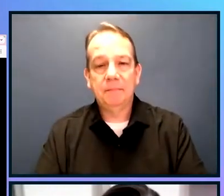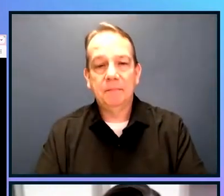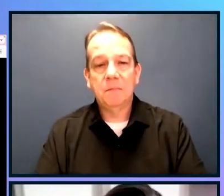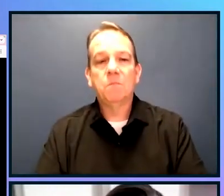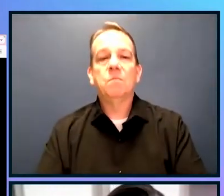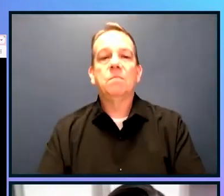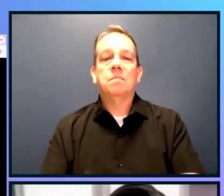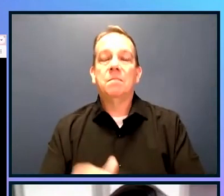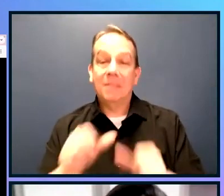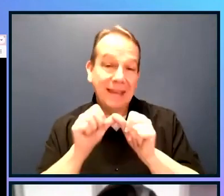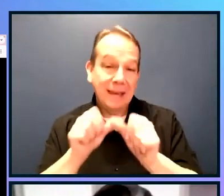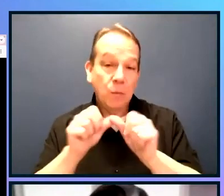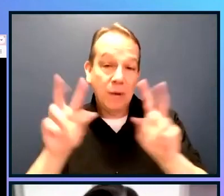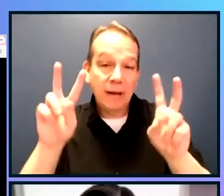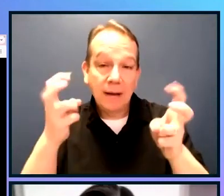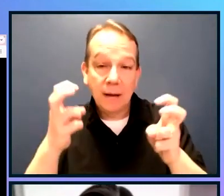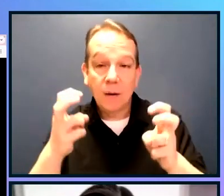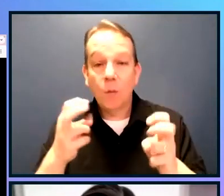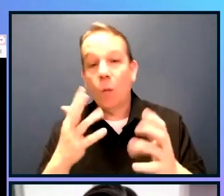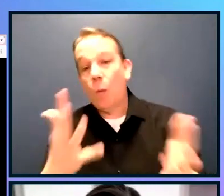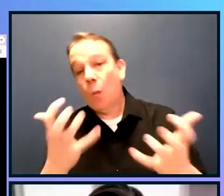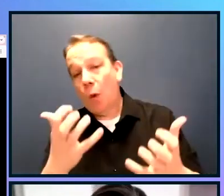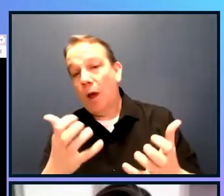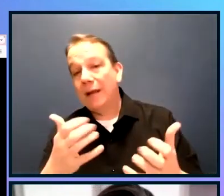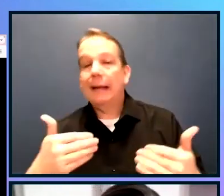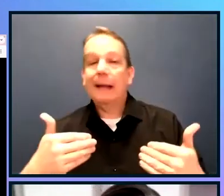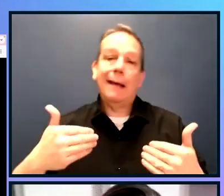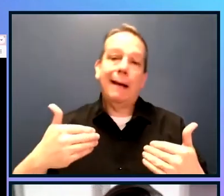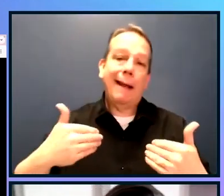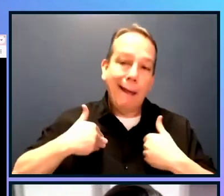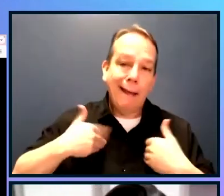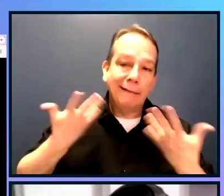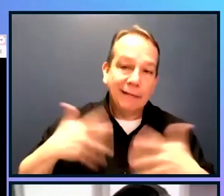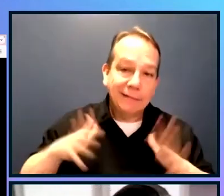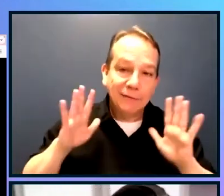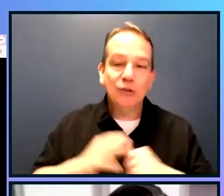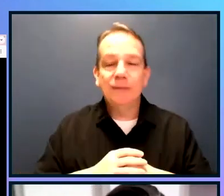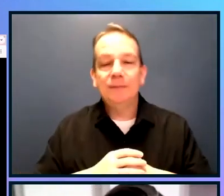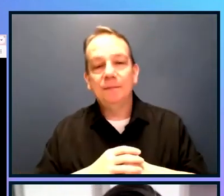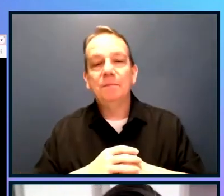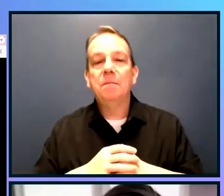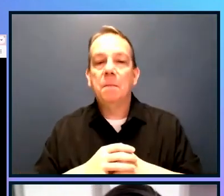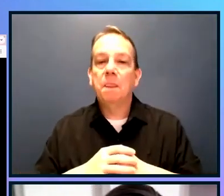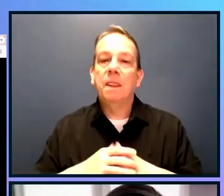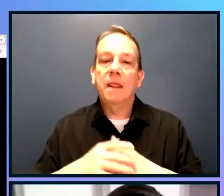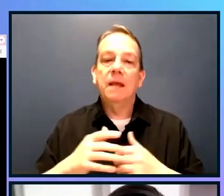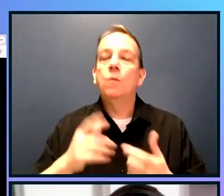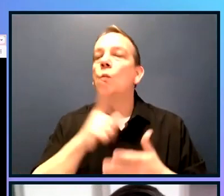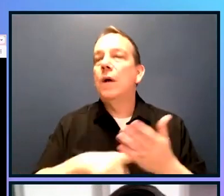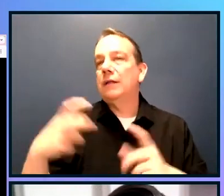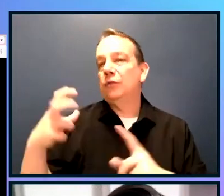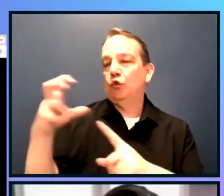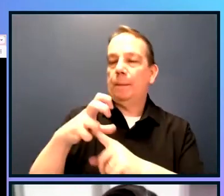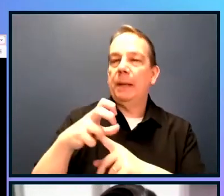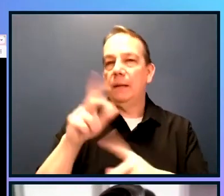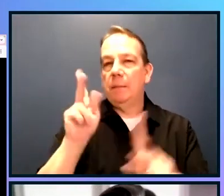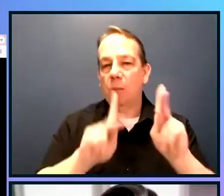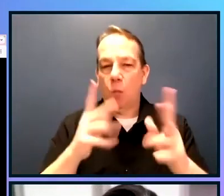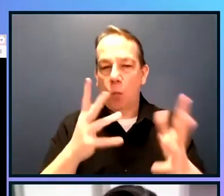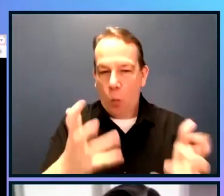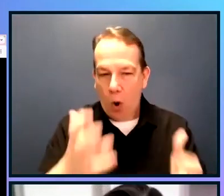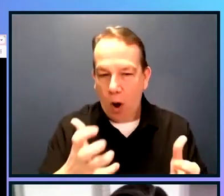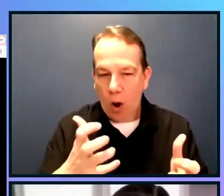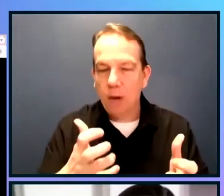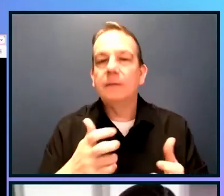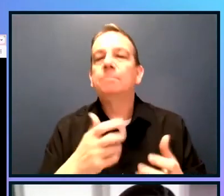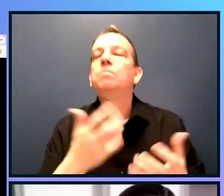Continuing with the theme of wants and haves, flipping with what champions wanted. They wanted